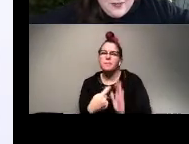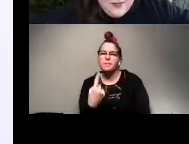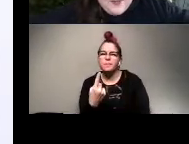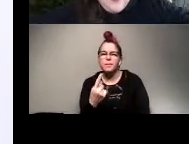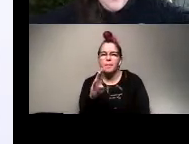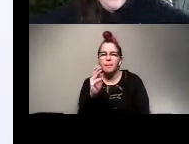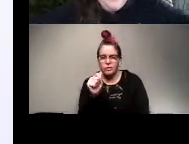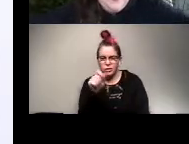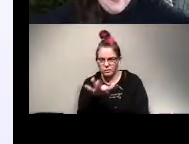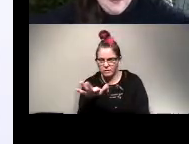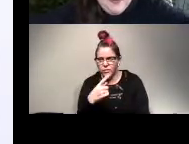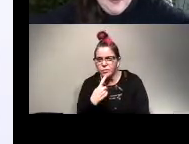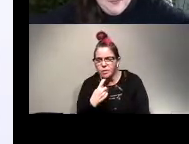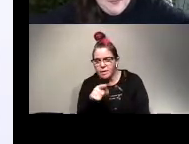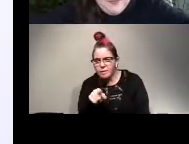over here,